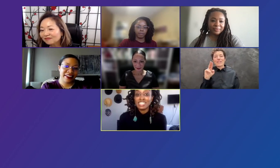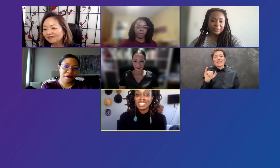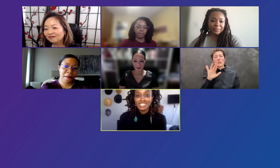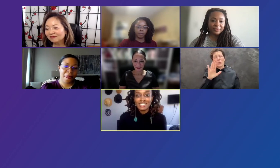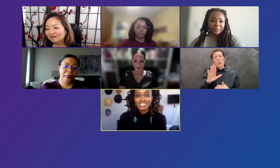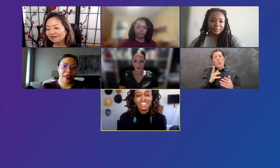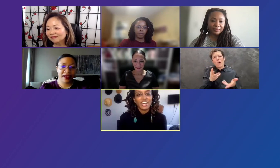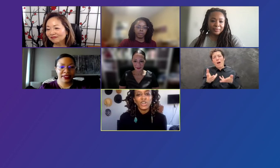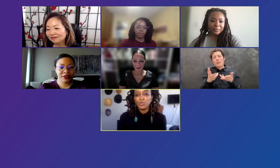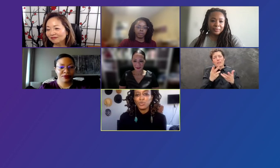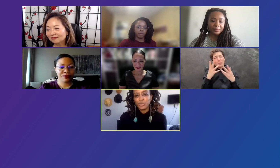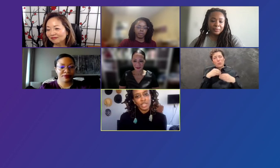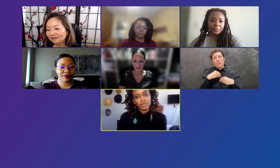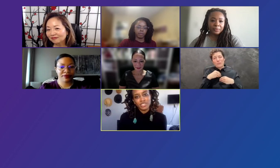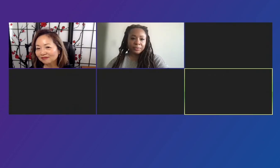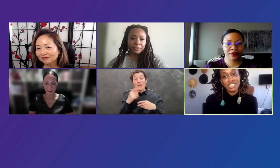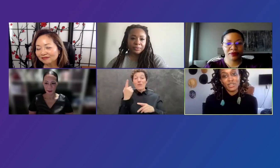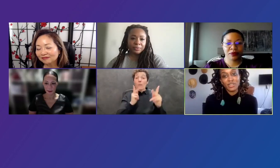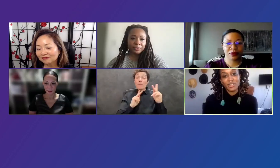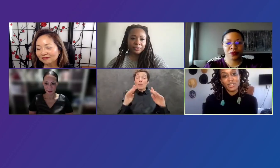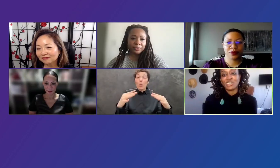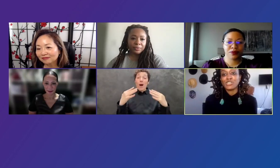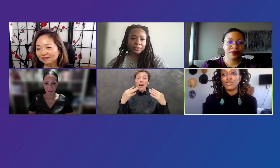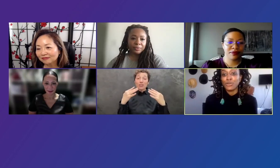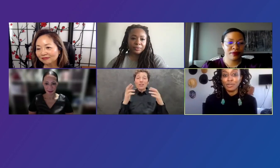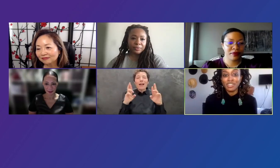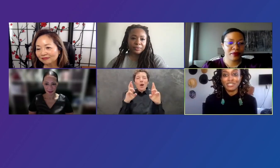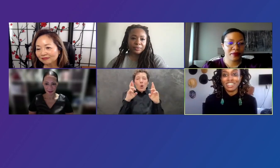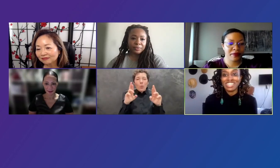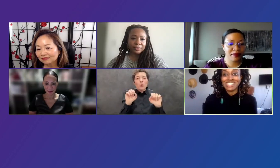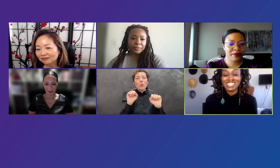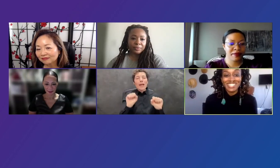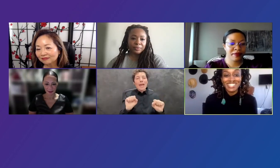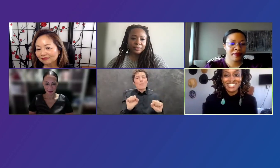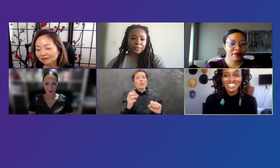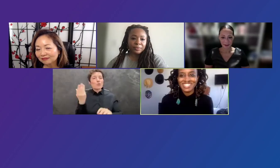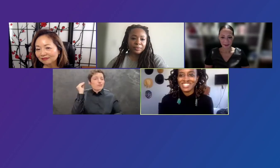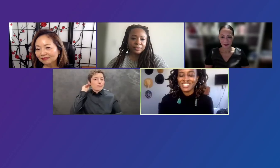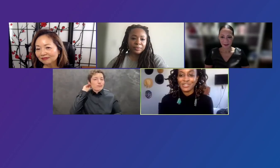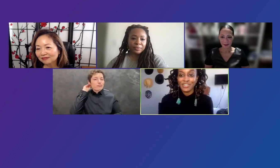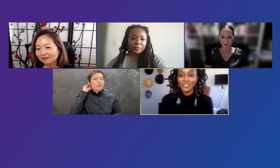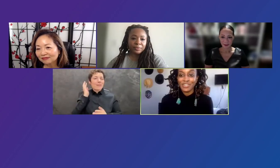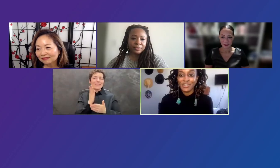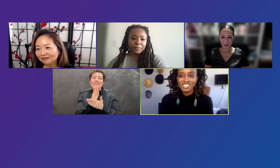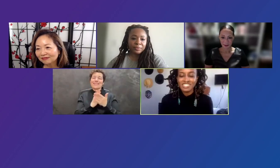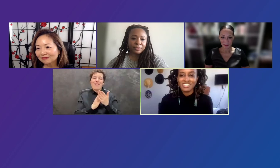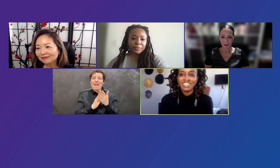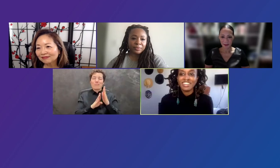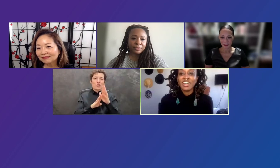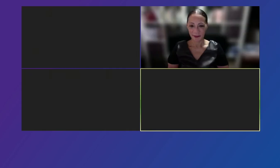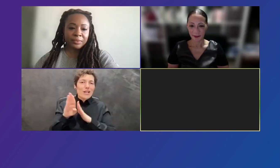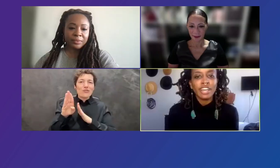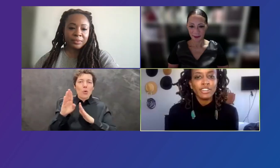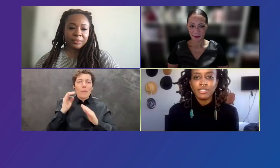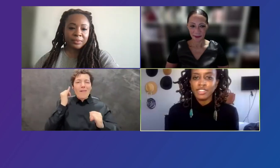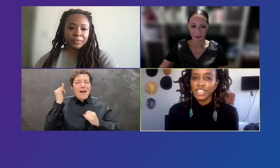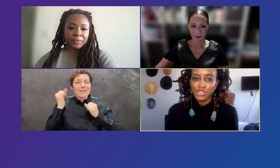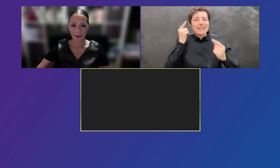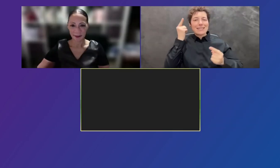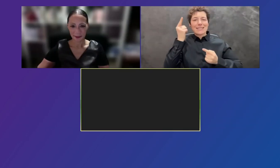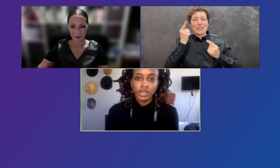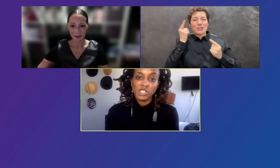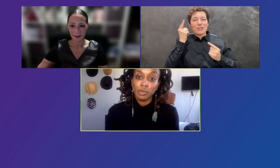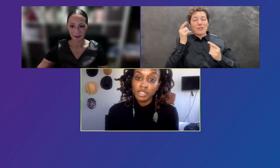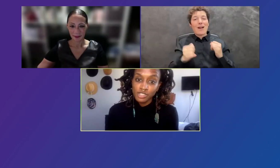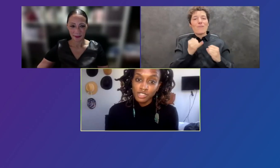our attendees, I hope you were able to take away some transformative ideas and considerations. A final thank